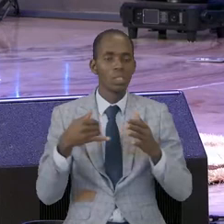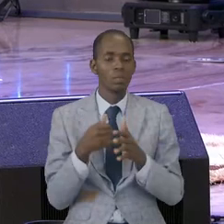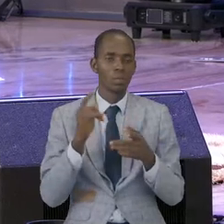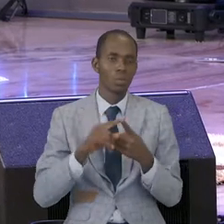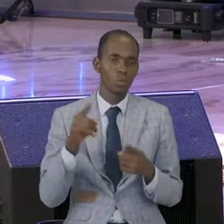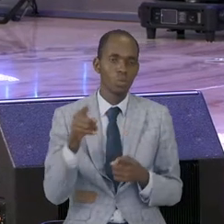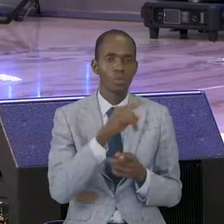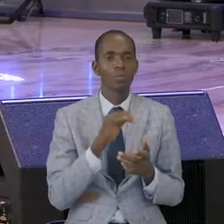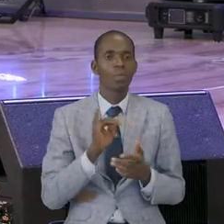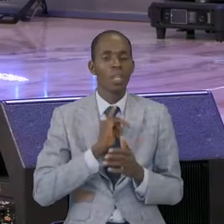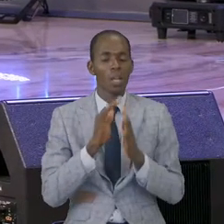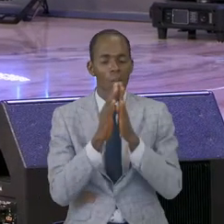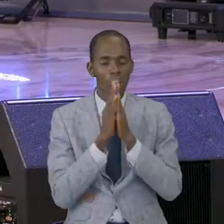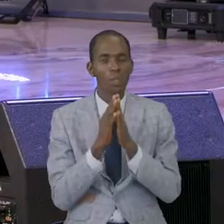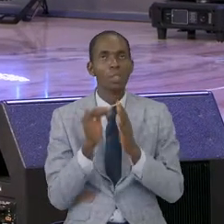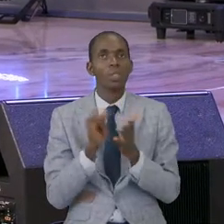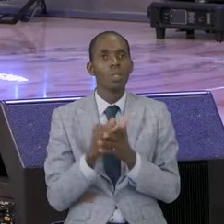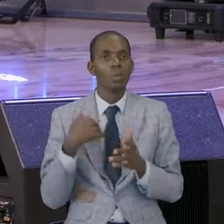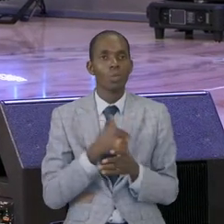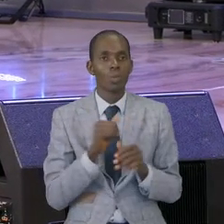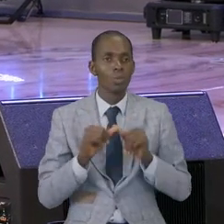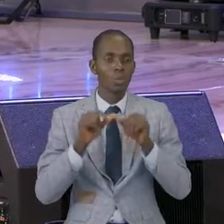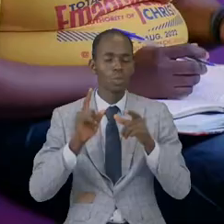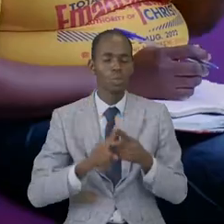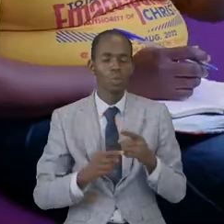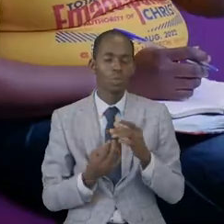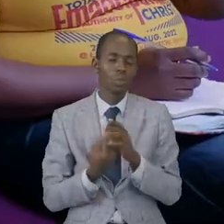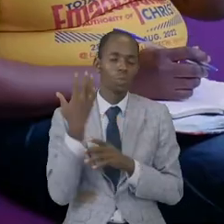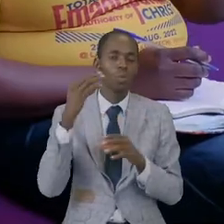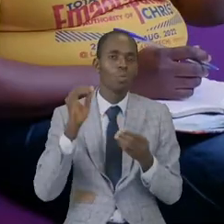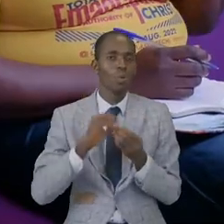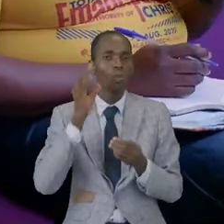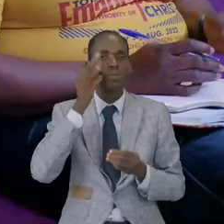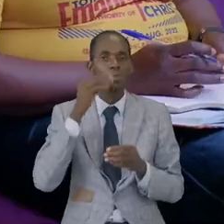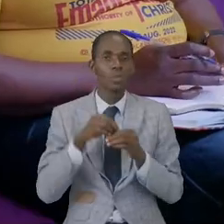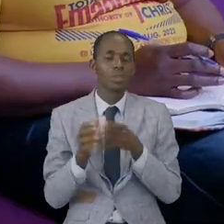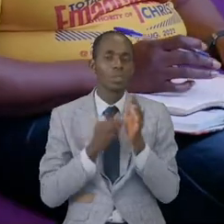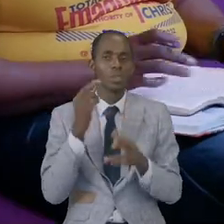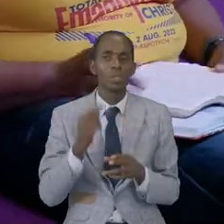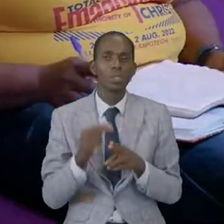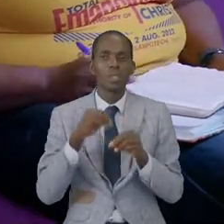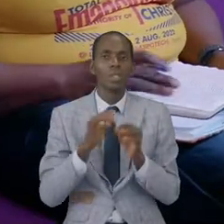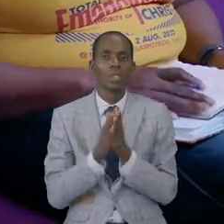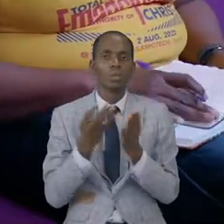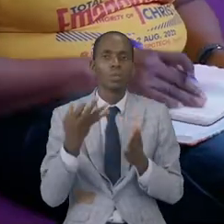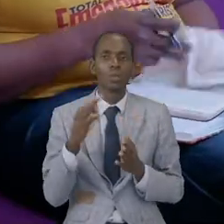it you. I pray we'll keep on bearing fruit in Jesus' name. In Hebrews